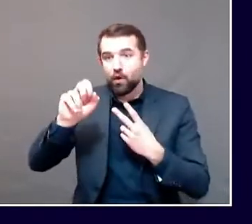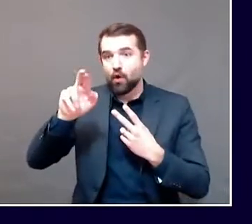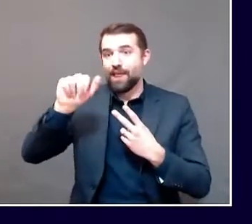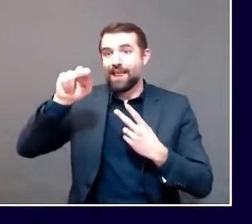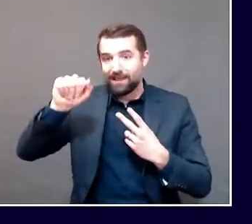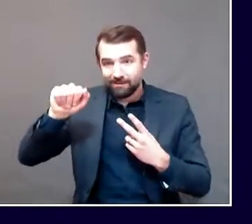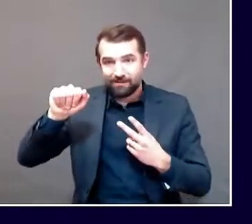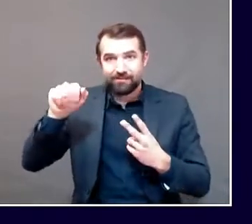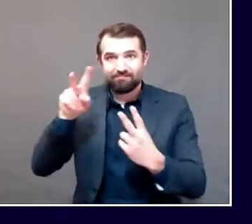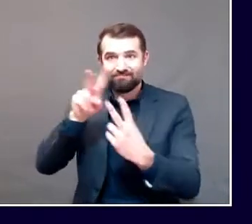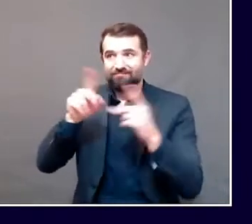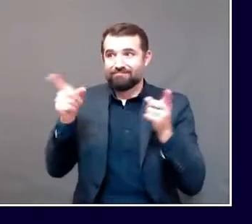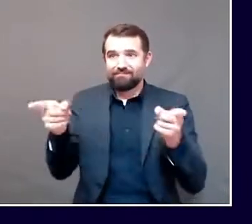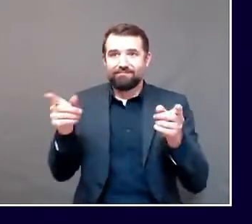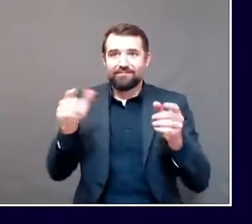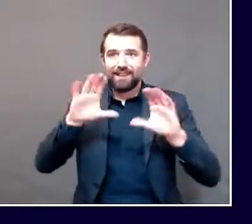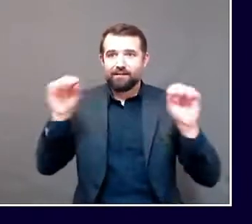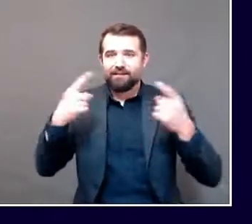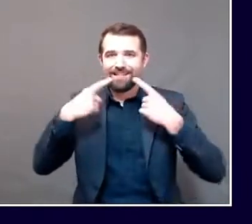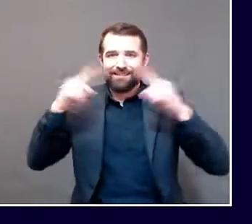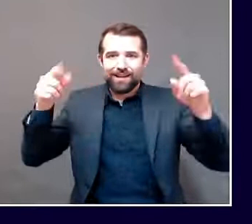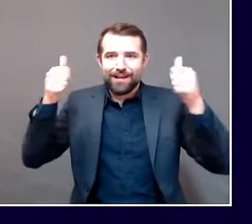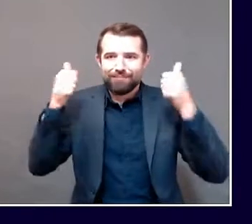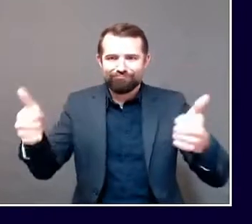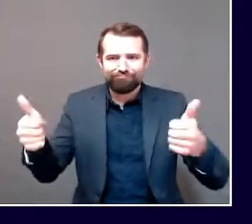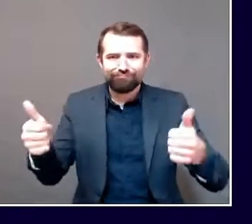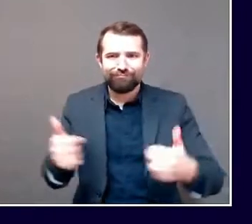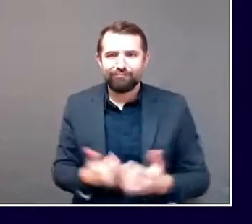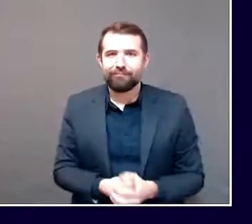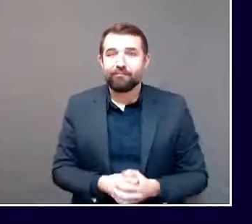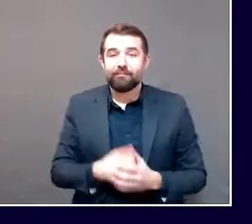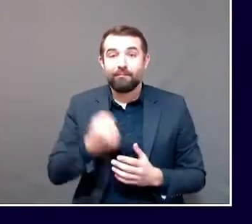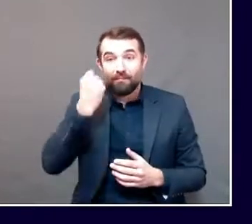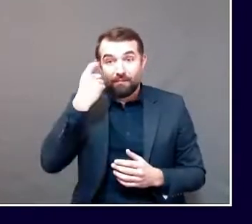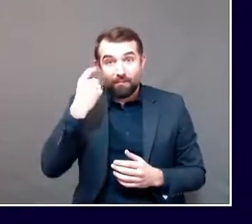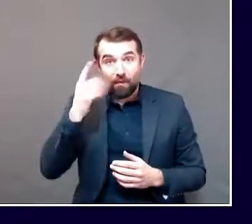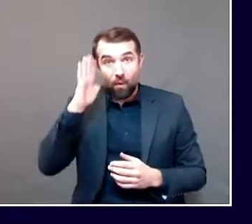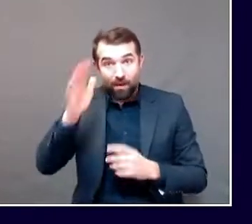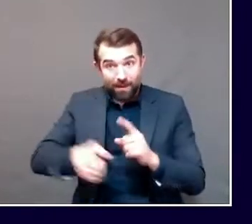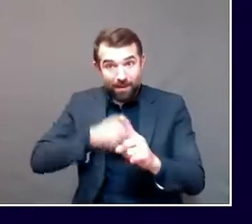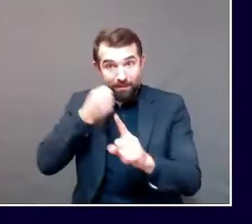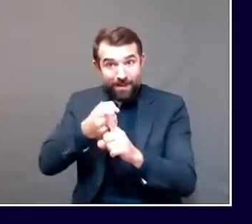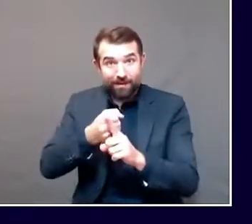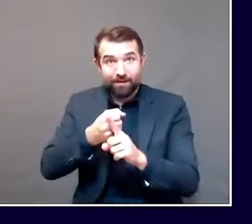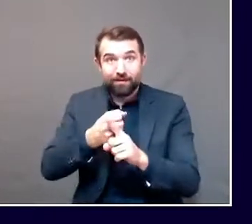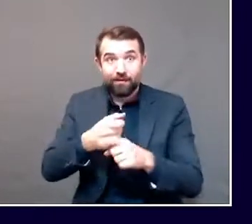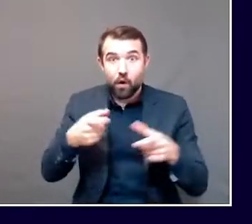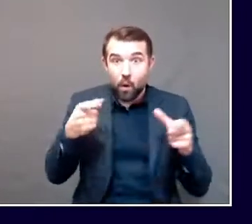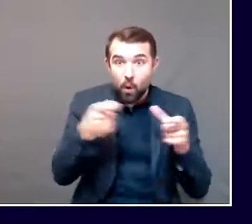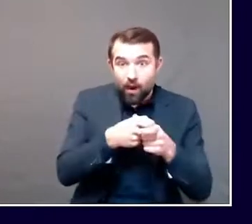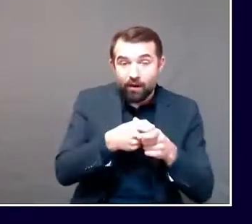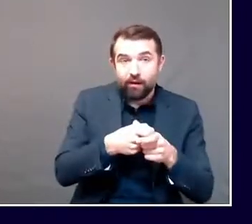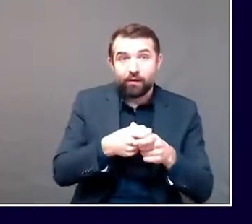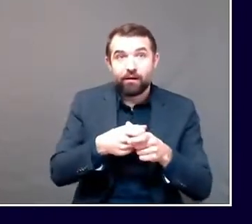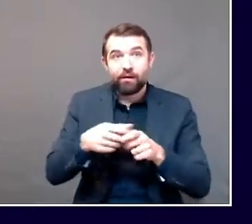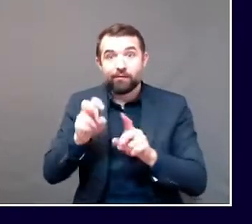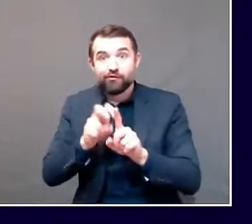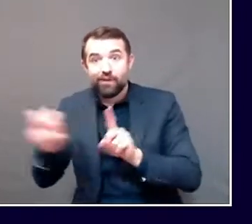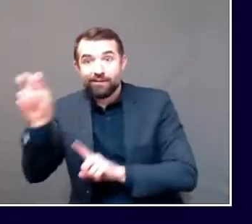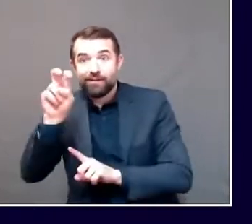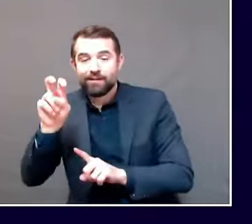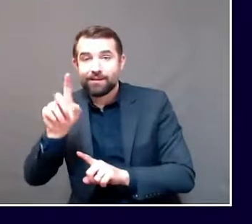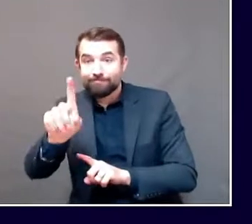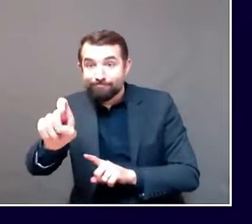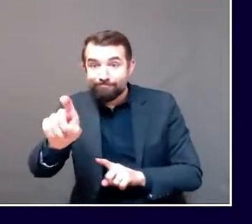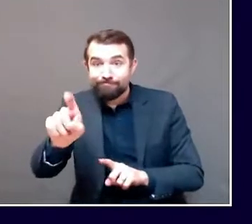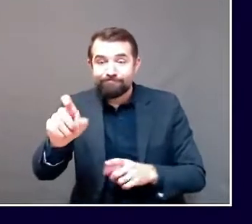quarantine after return from travel, it really is too early to tell. And in large part, Jessica, that goes back to something we talked about a couple of days ago,